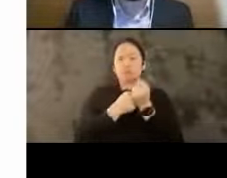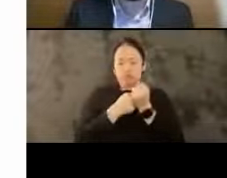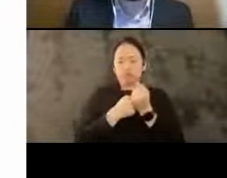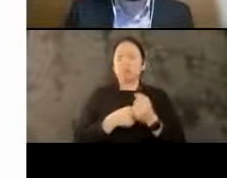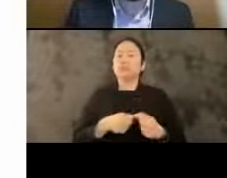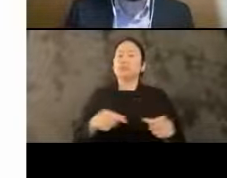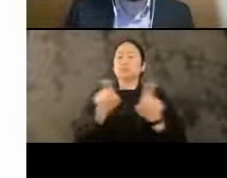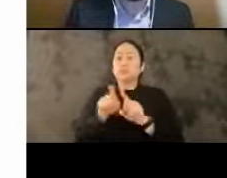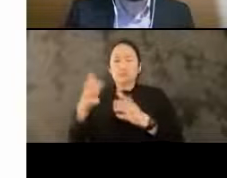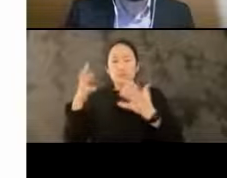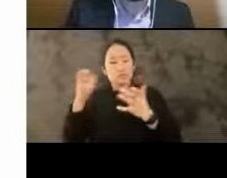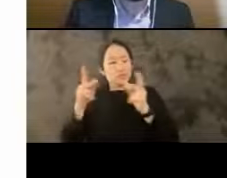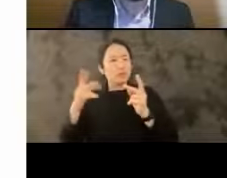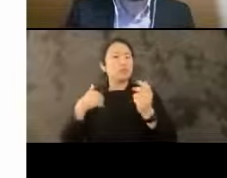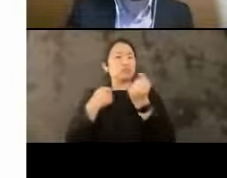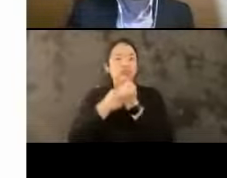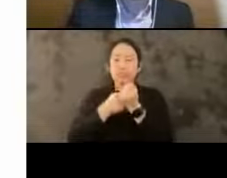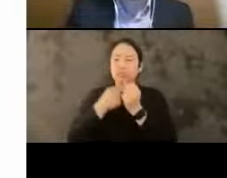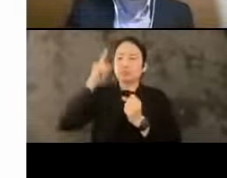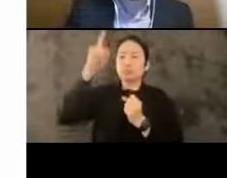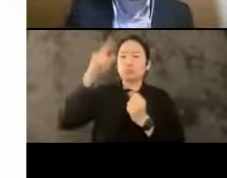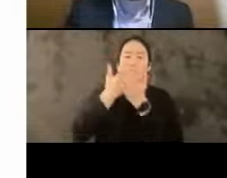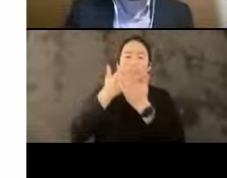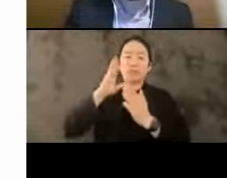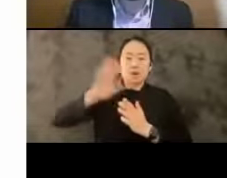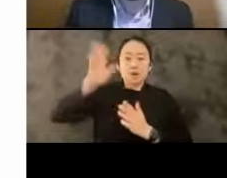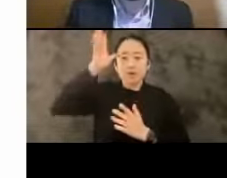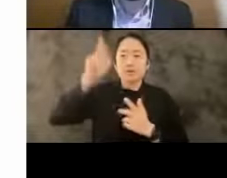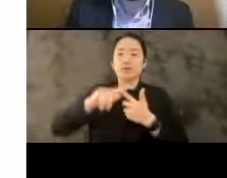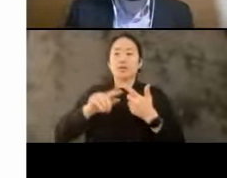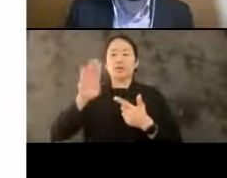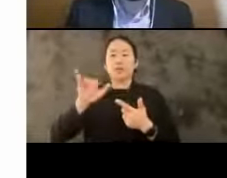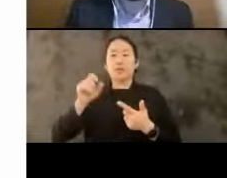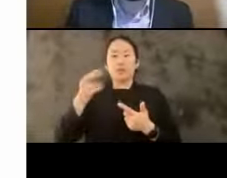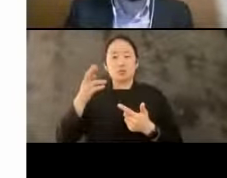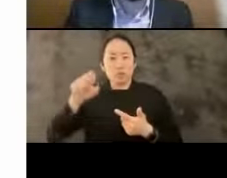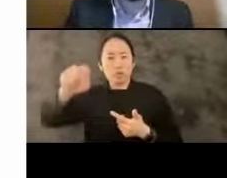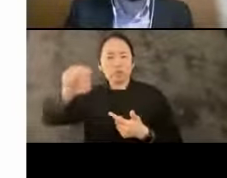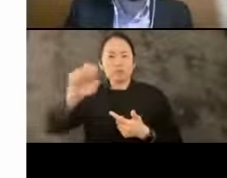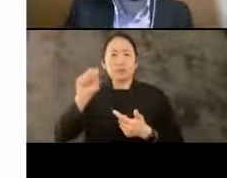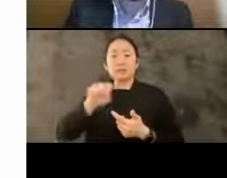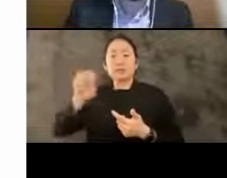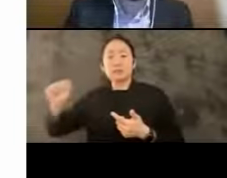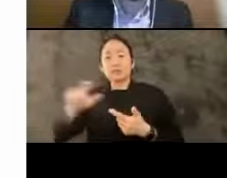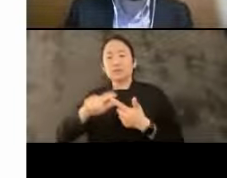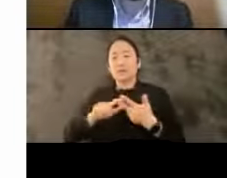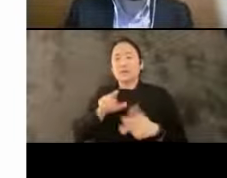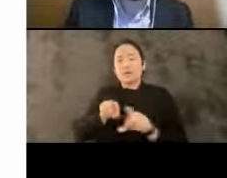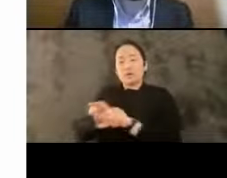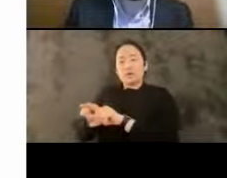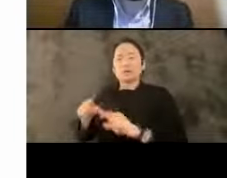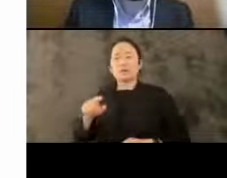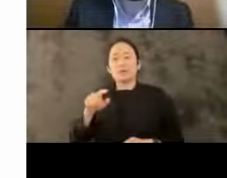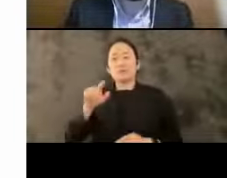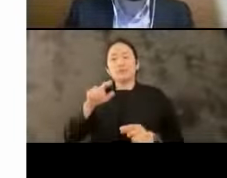to Brown Deer, Bay Shore via Silver Spring, and then Bay Shore via Hampton also got some